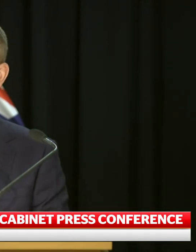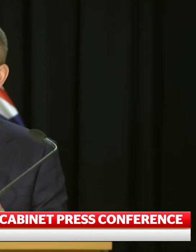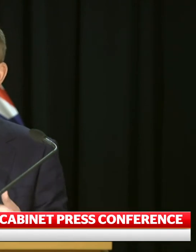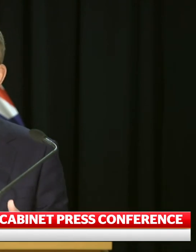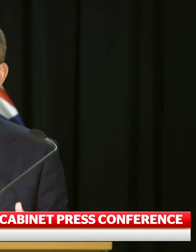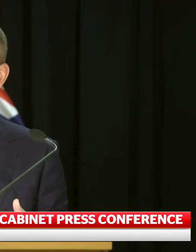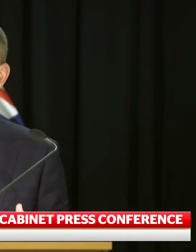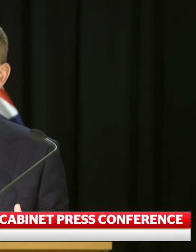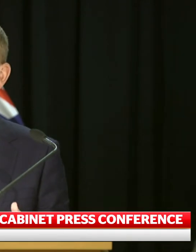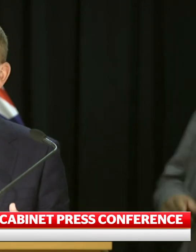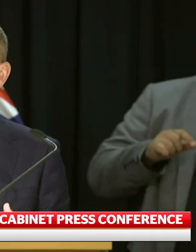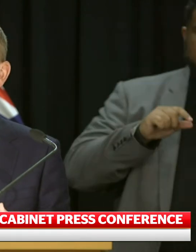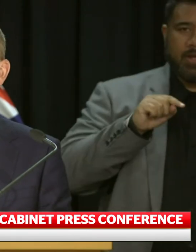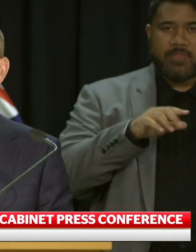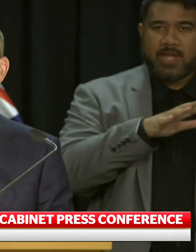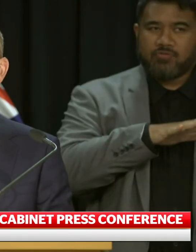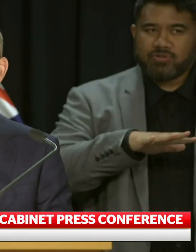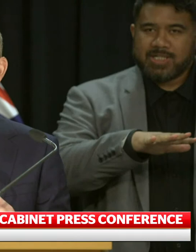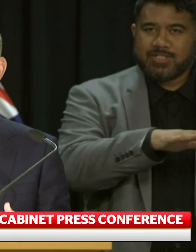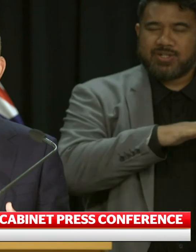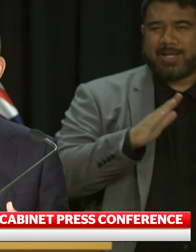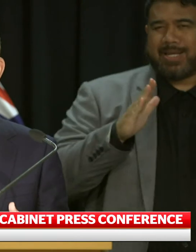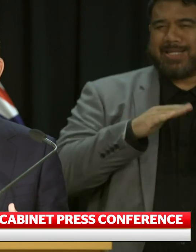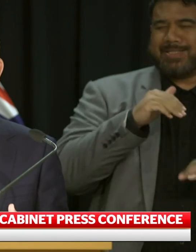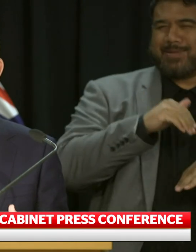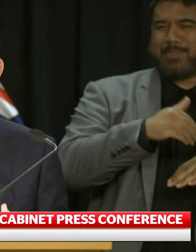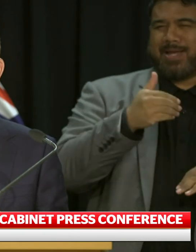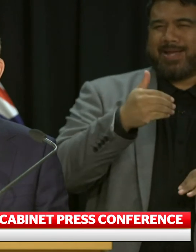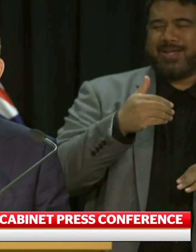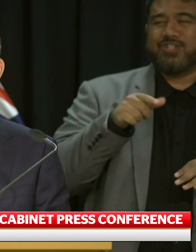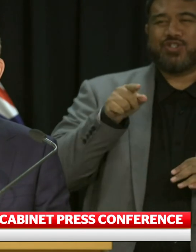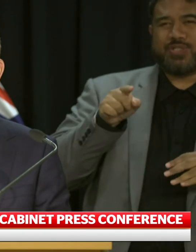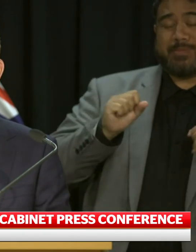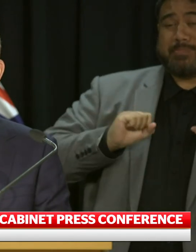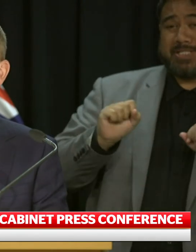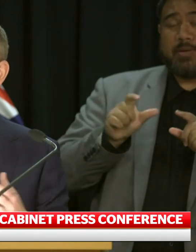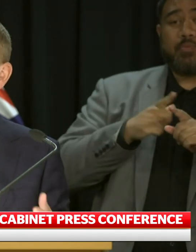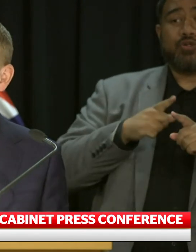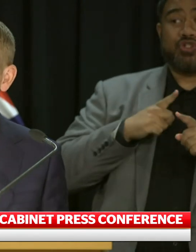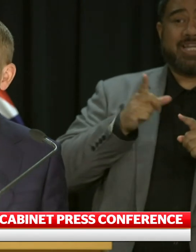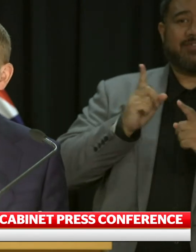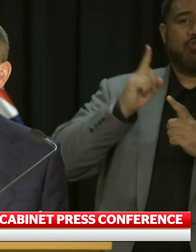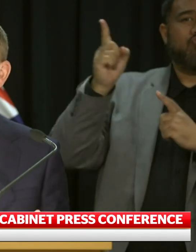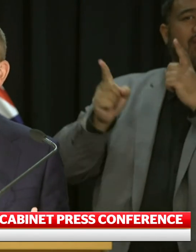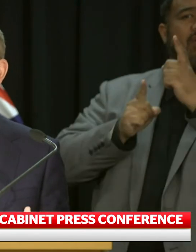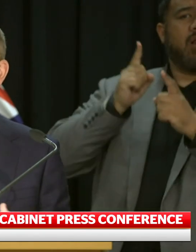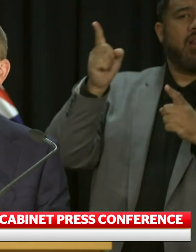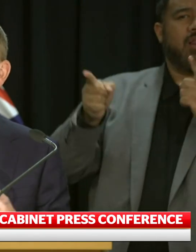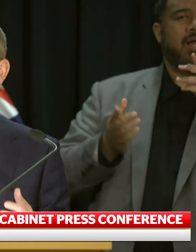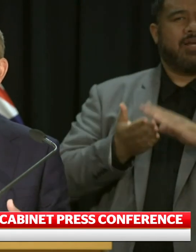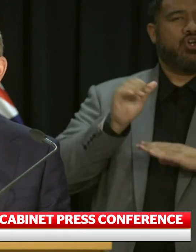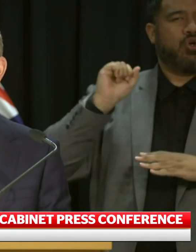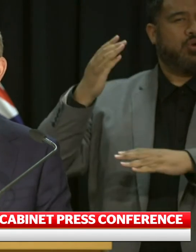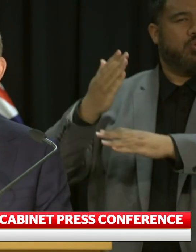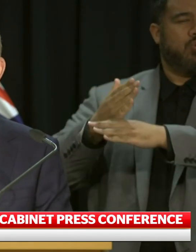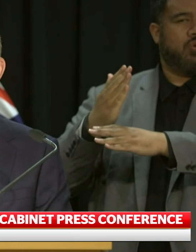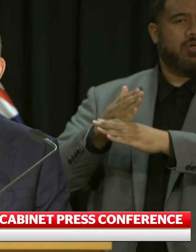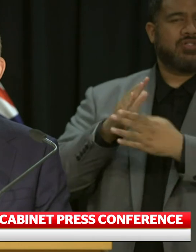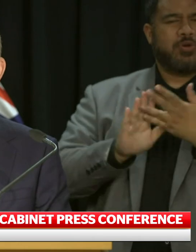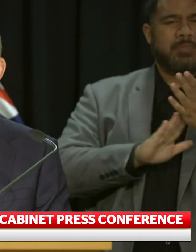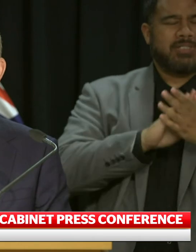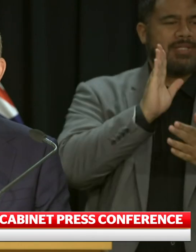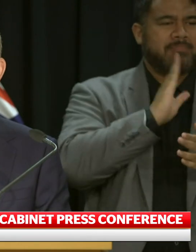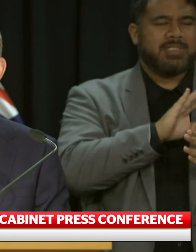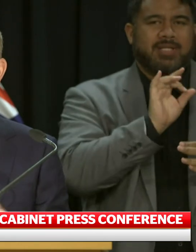There is a little bit of work to be done there, but also her travel programme means that she's missing a lot of the opportunity to participate in